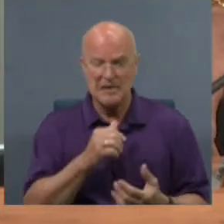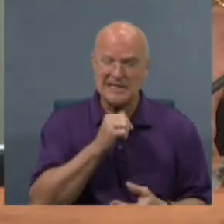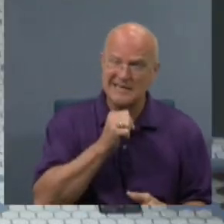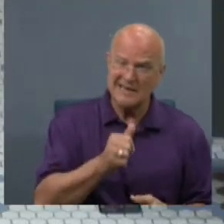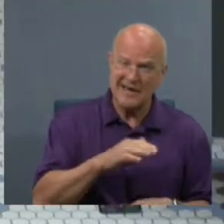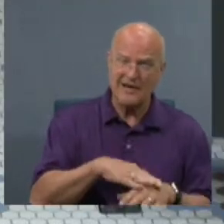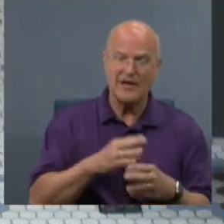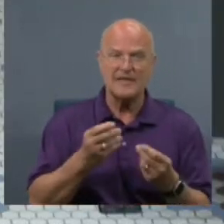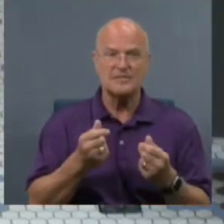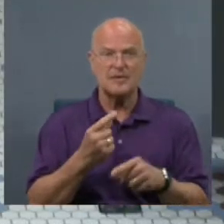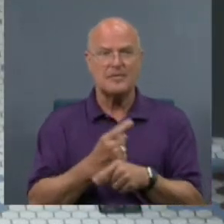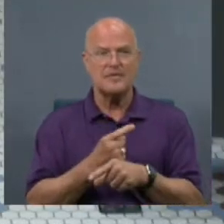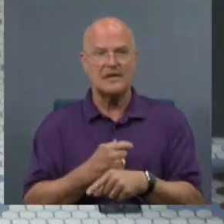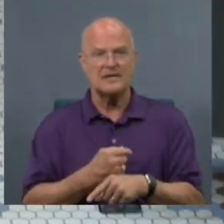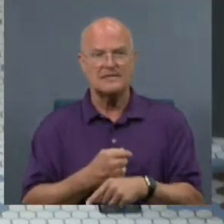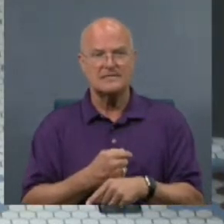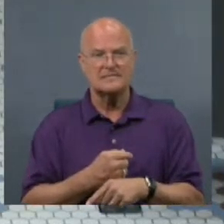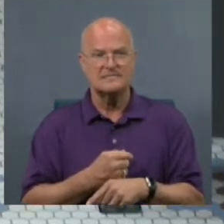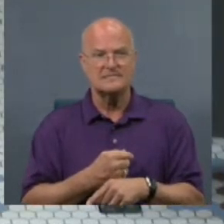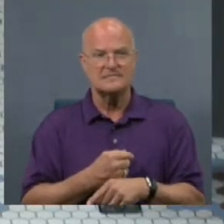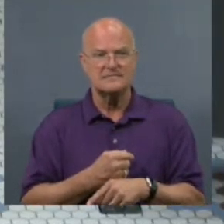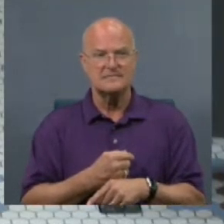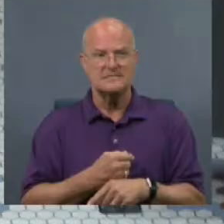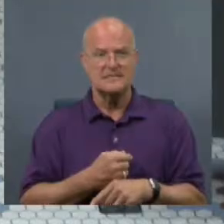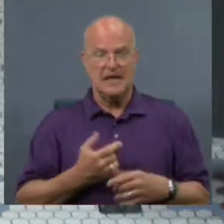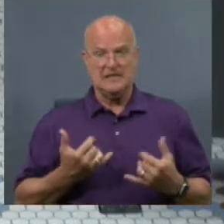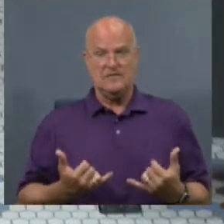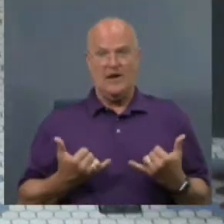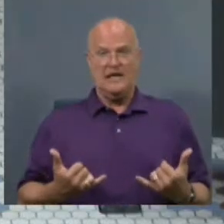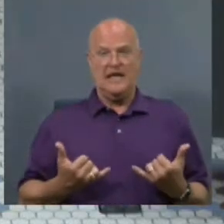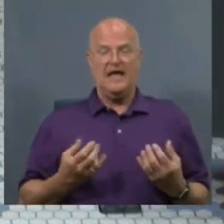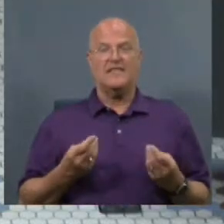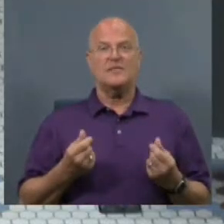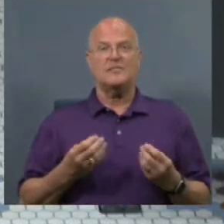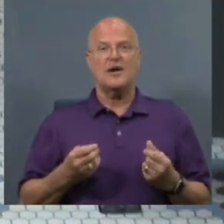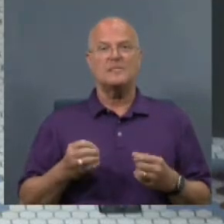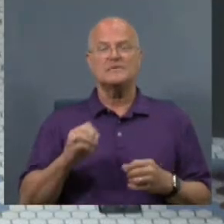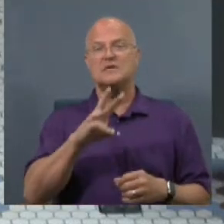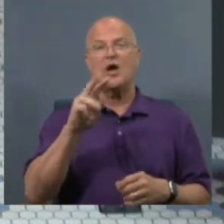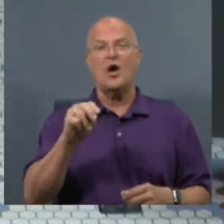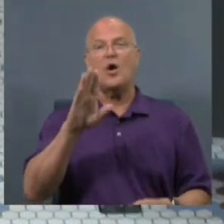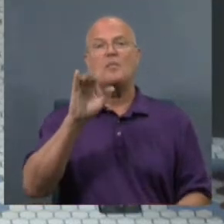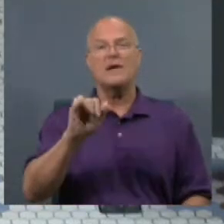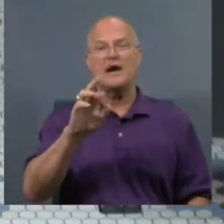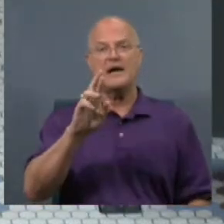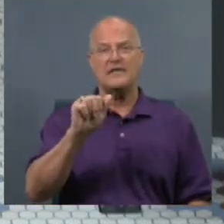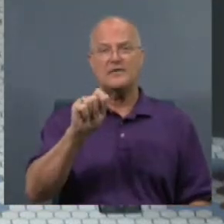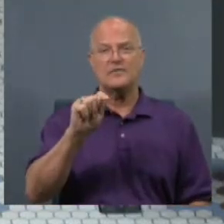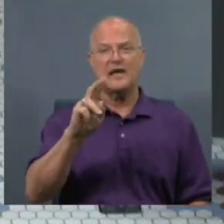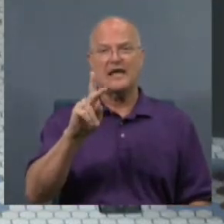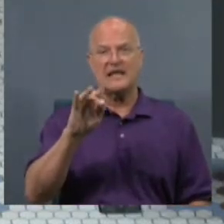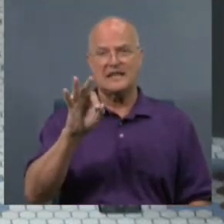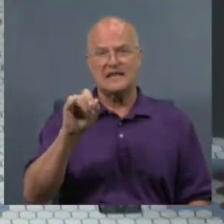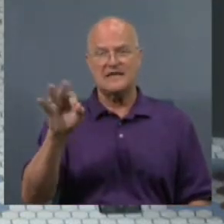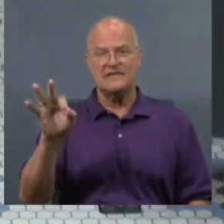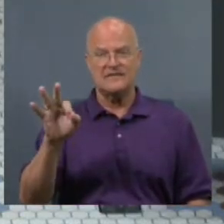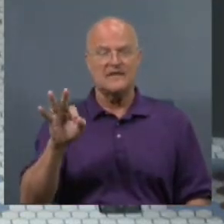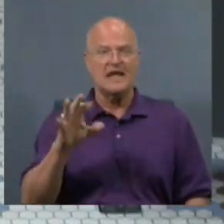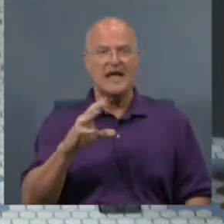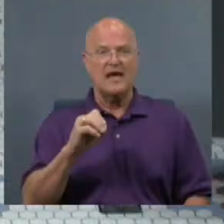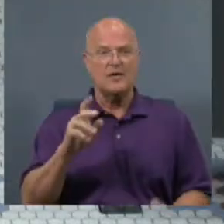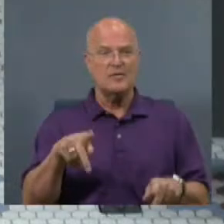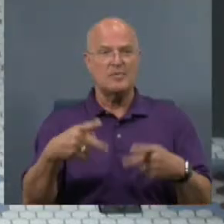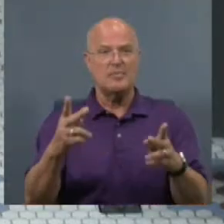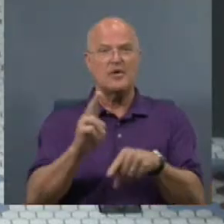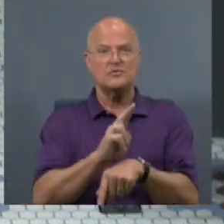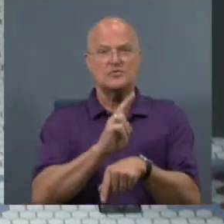this particular property. Is that correct? As of right now, the property is owned by the Ratcliffes, under contract with Willow Bend, with